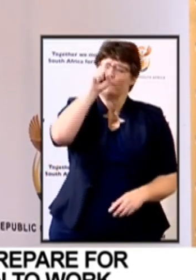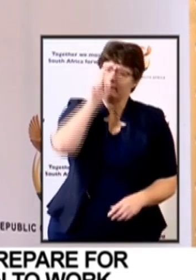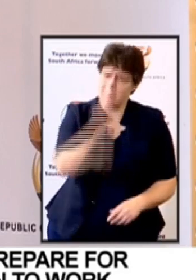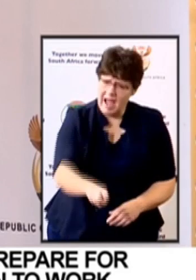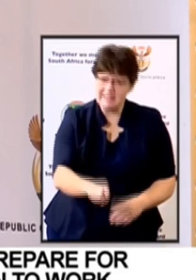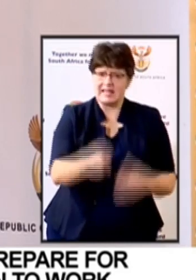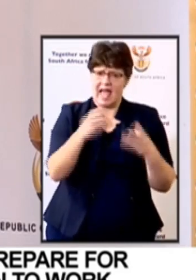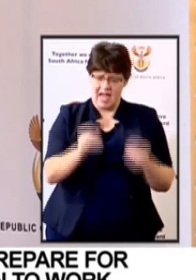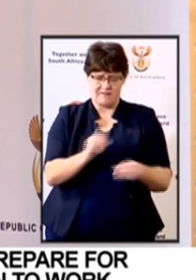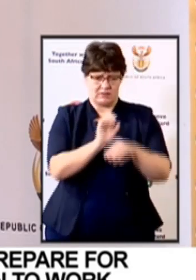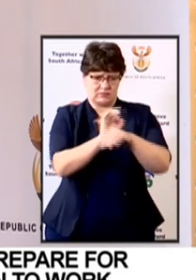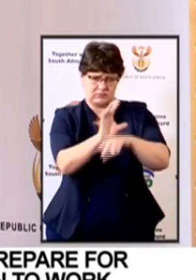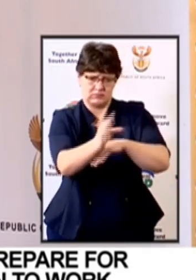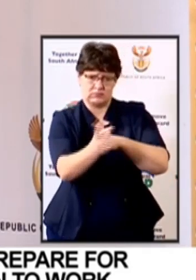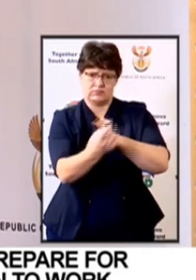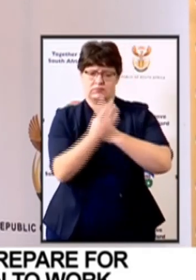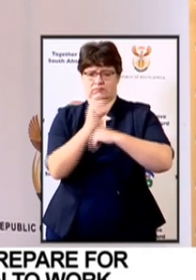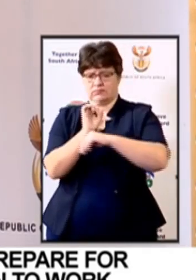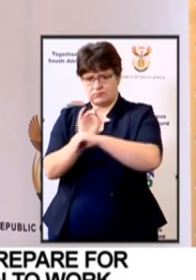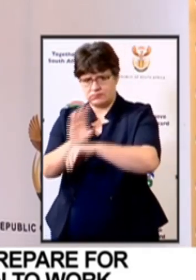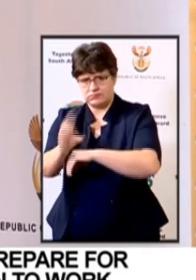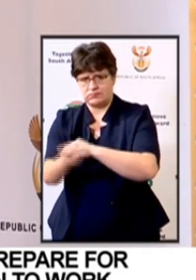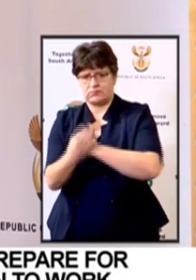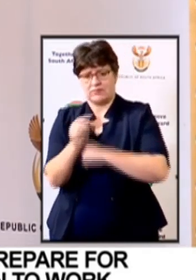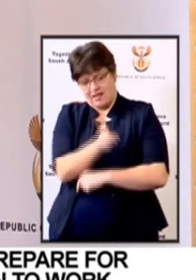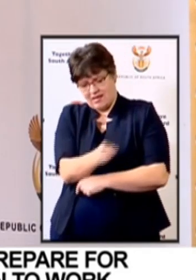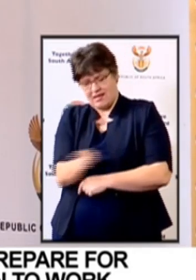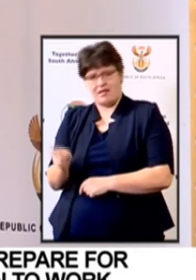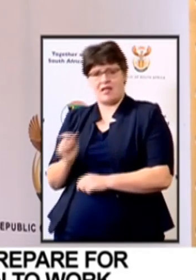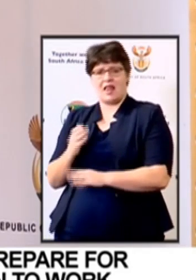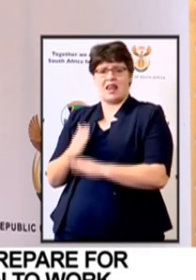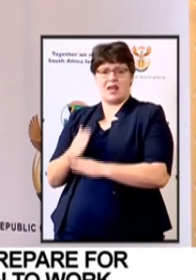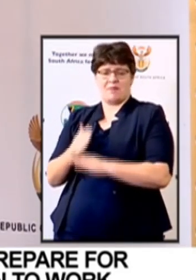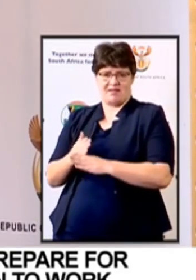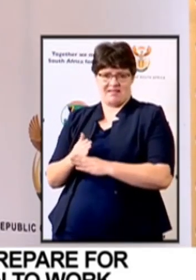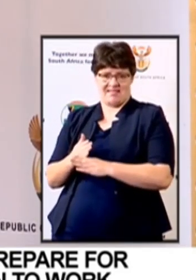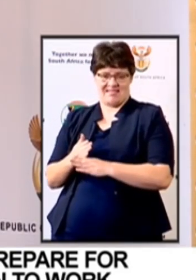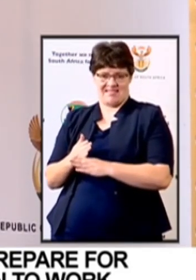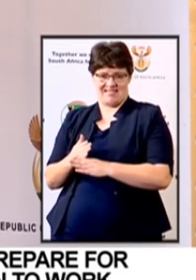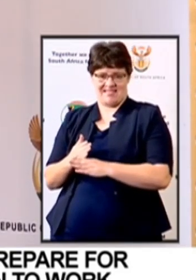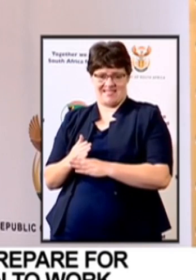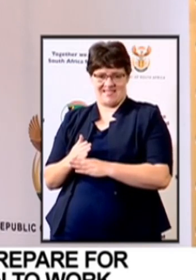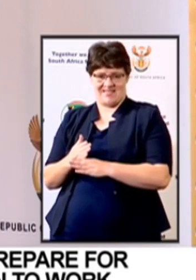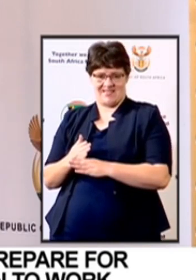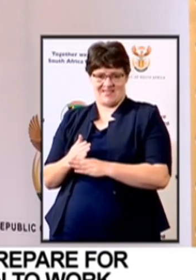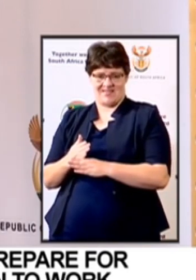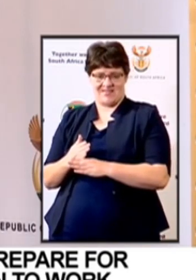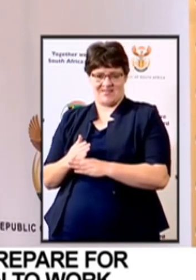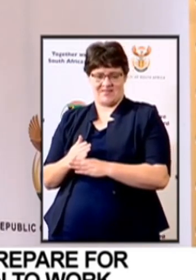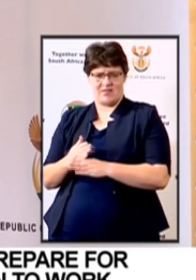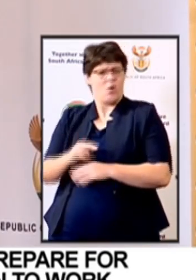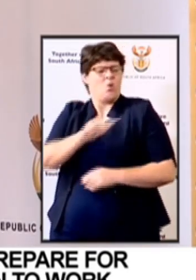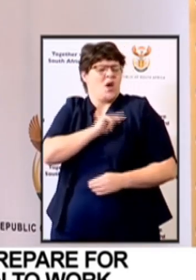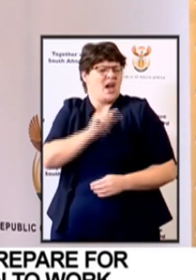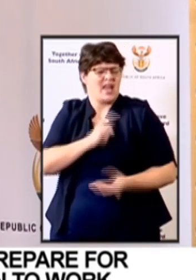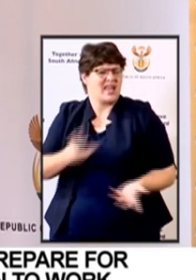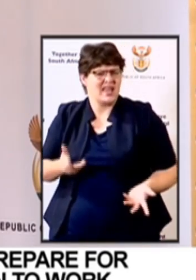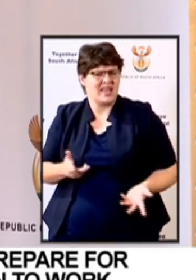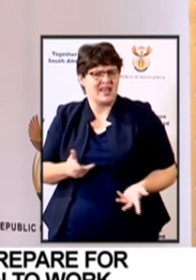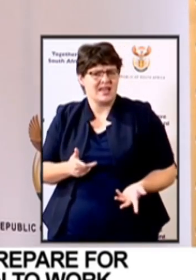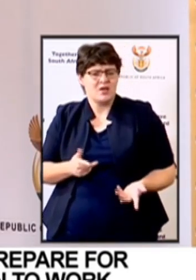substantive consultations with labor in their departments, just to make sure that we